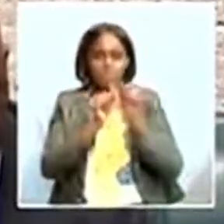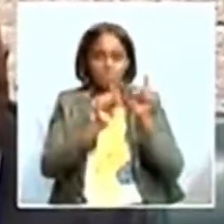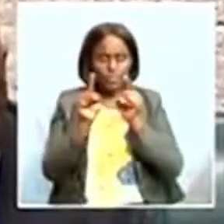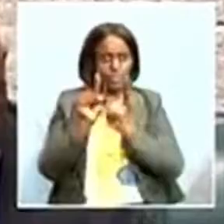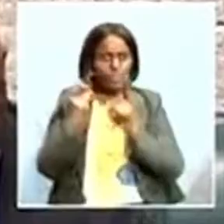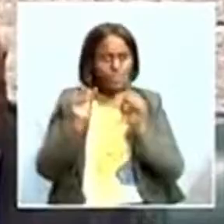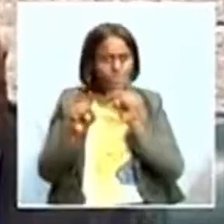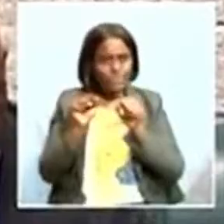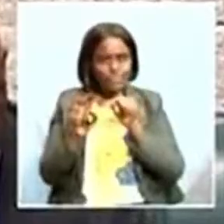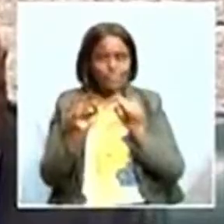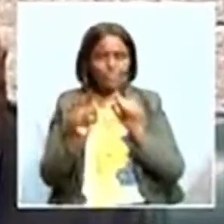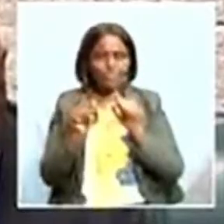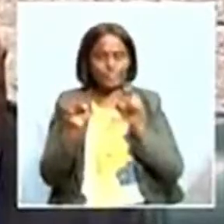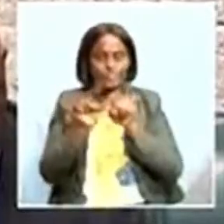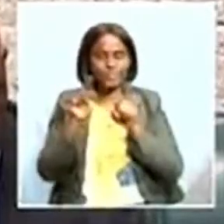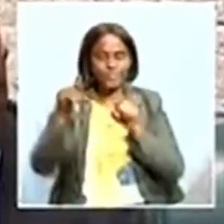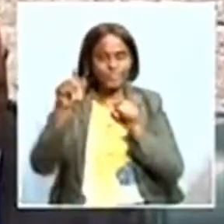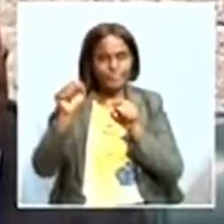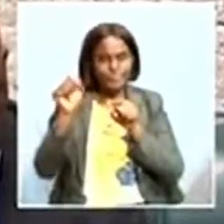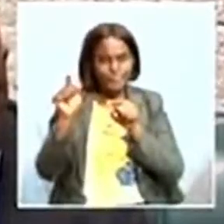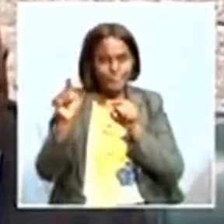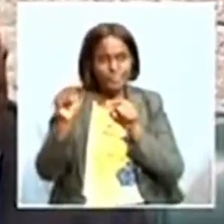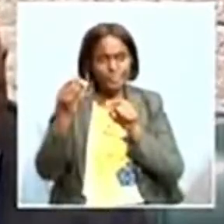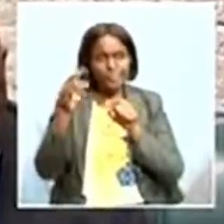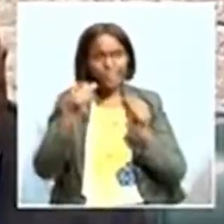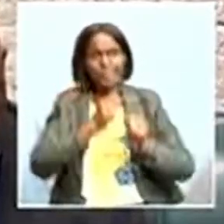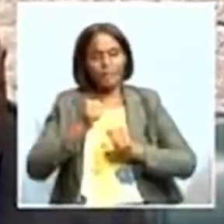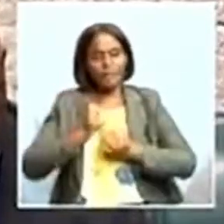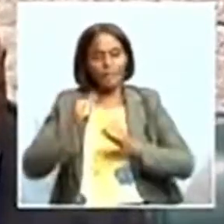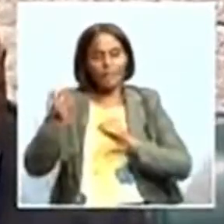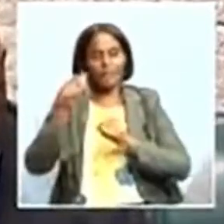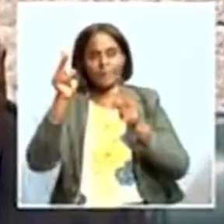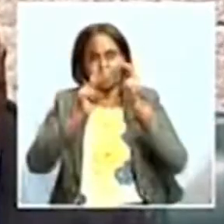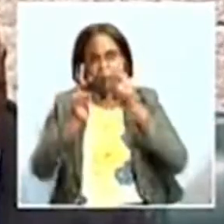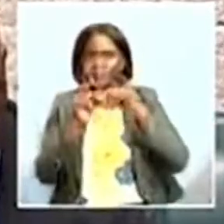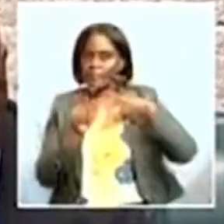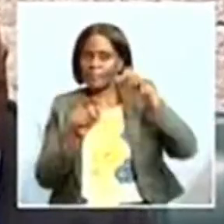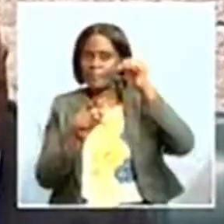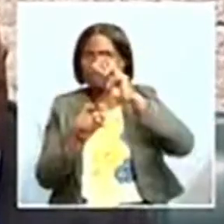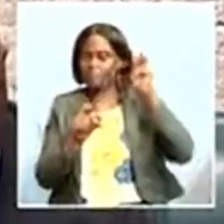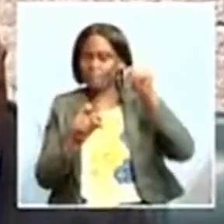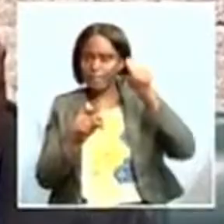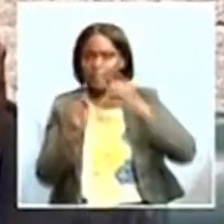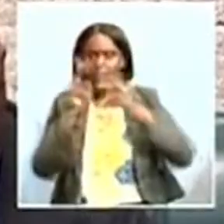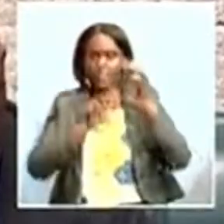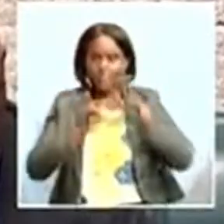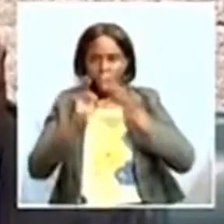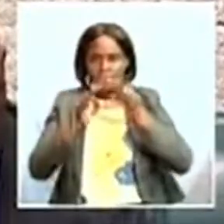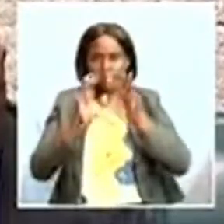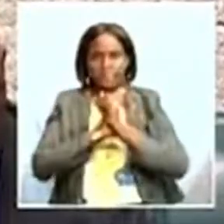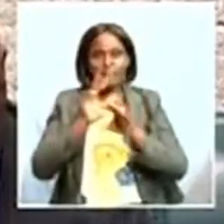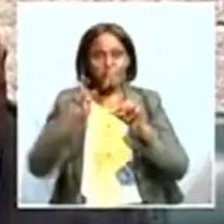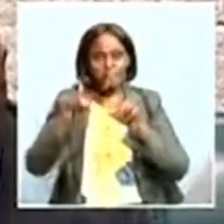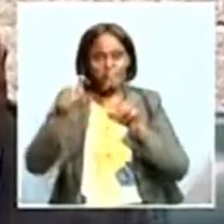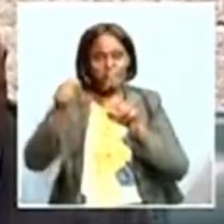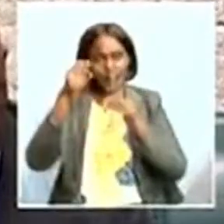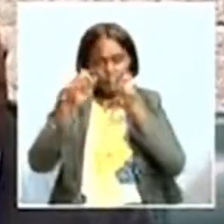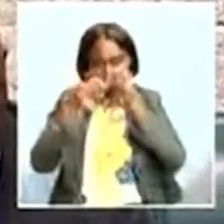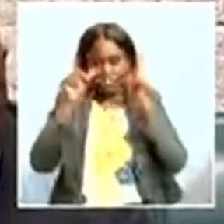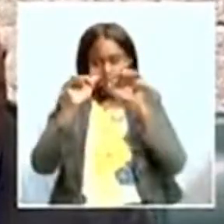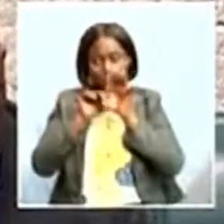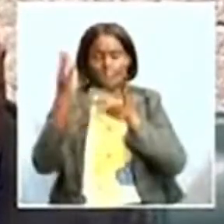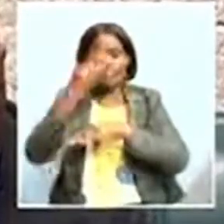recent PS of Defense visiting Northwestern, where he stated that Zambia needs to be alert on the